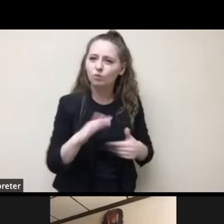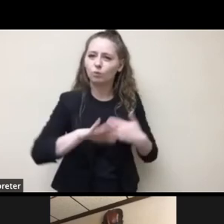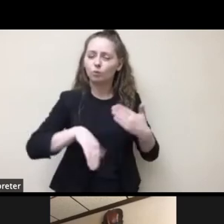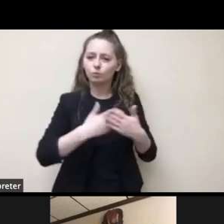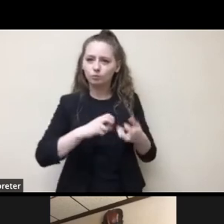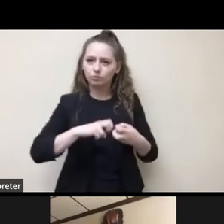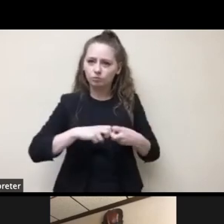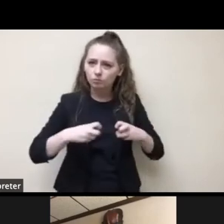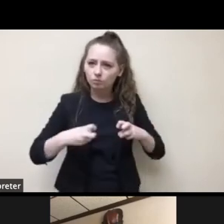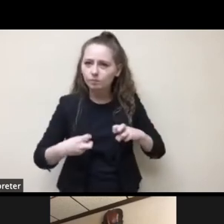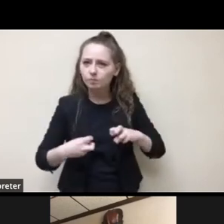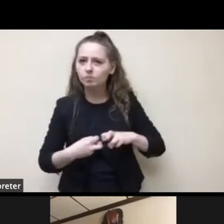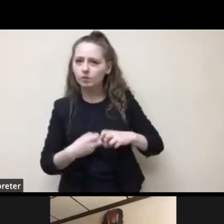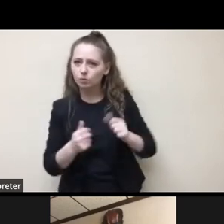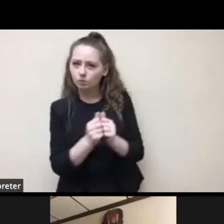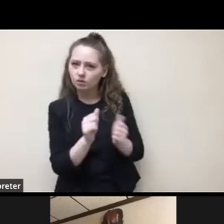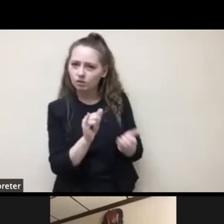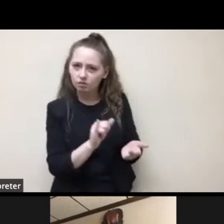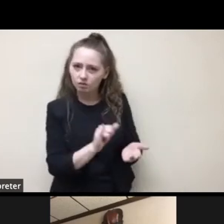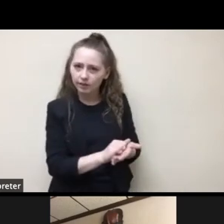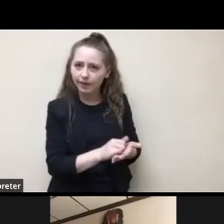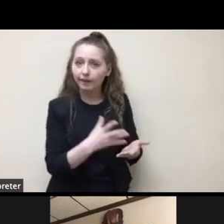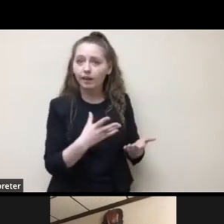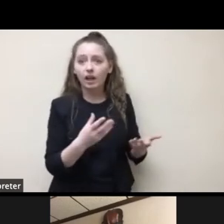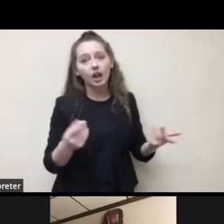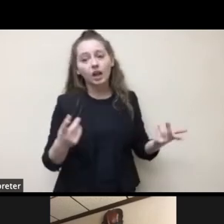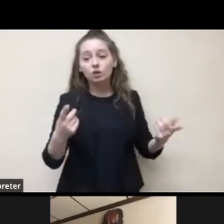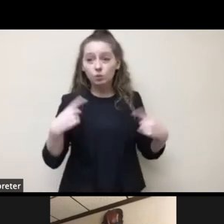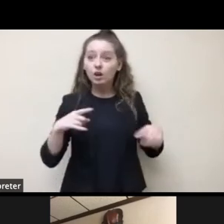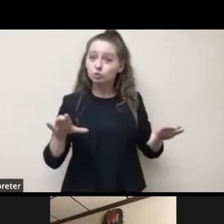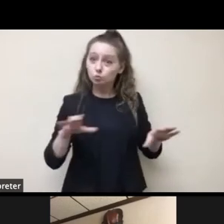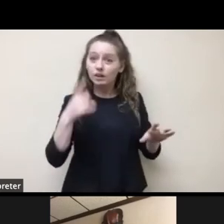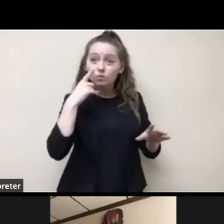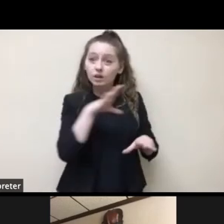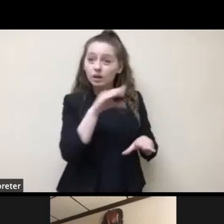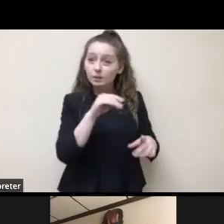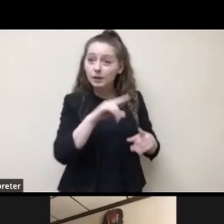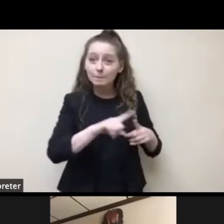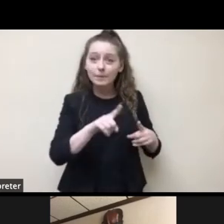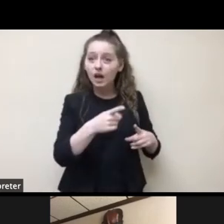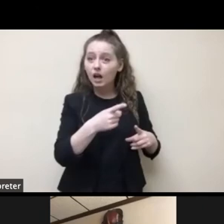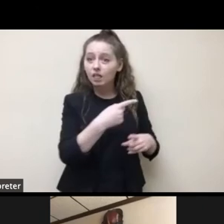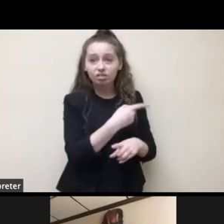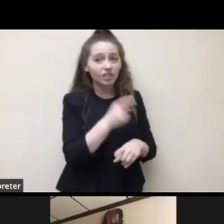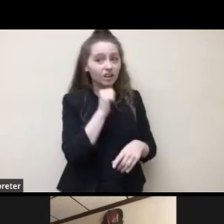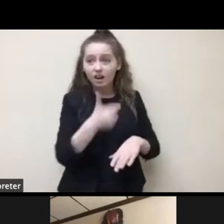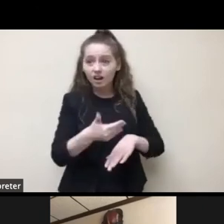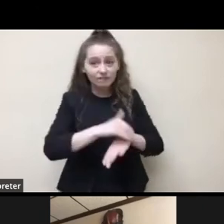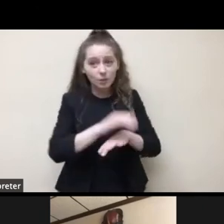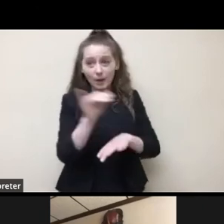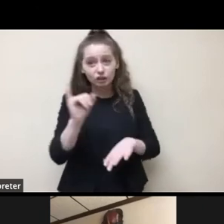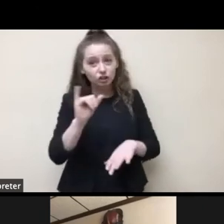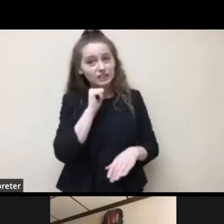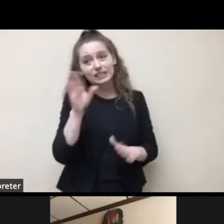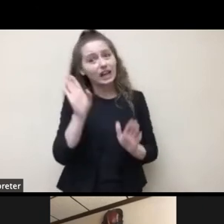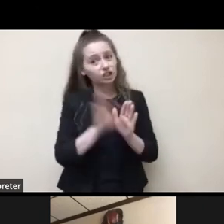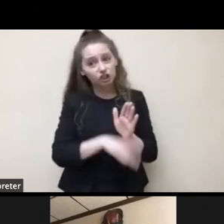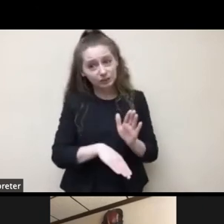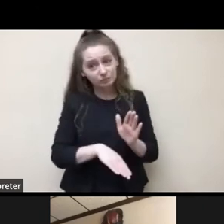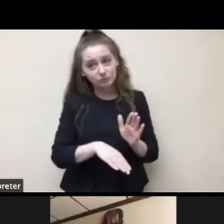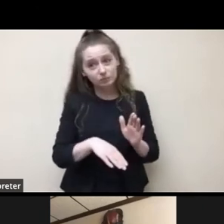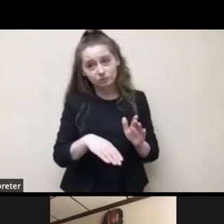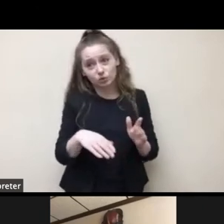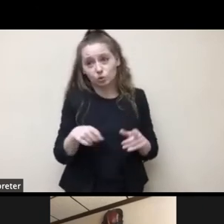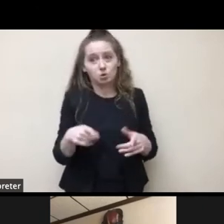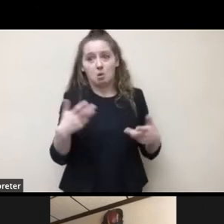know, we are doing it for companies, but they're not covered by insurance, and it's not cheap. So you don't want to just willy-nilly